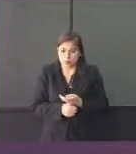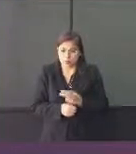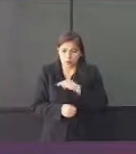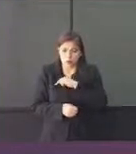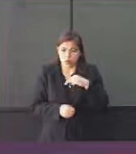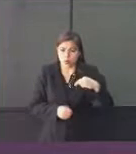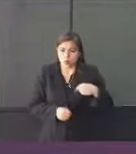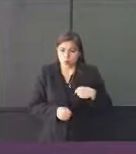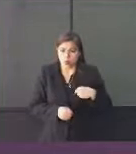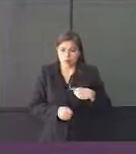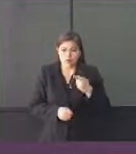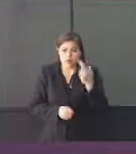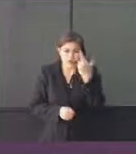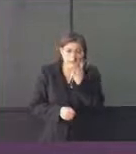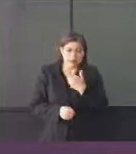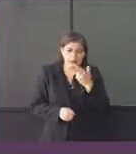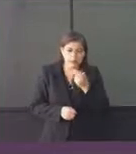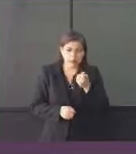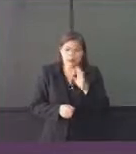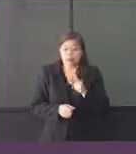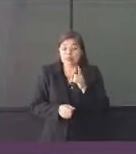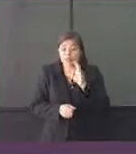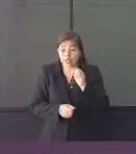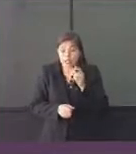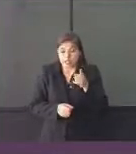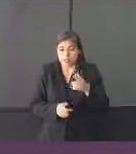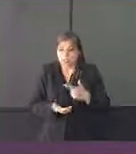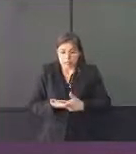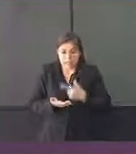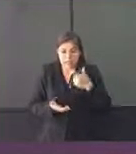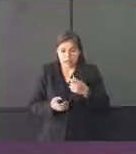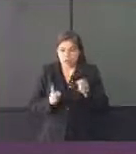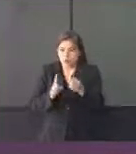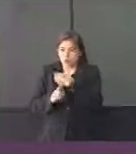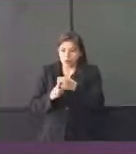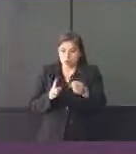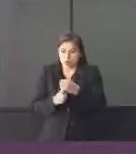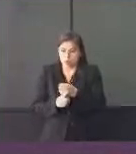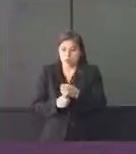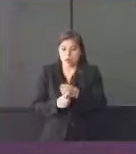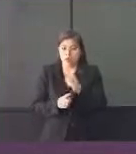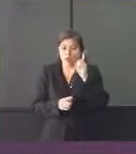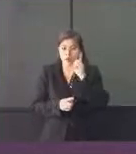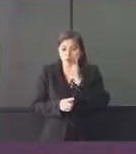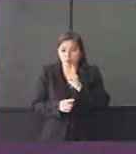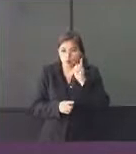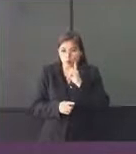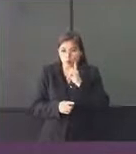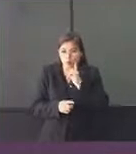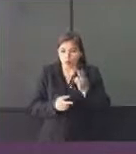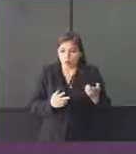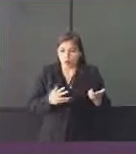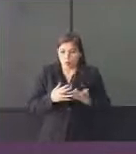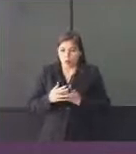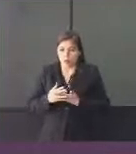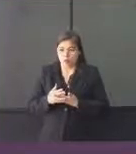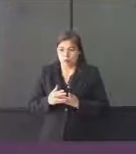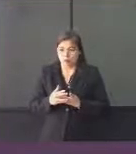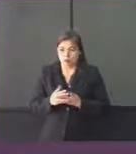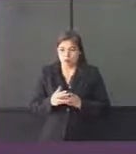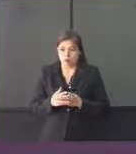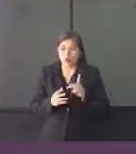for us, this screening. If we see this is, it poses a risk of femicide,